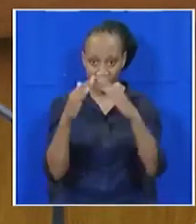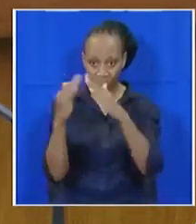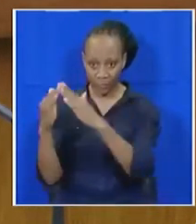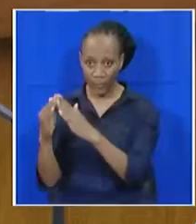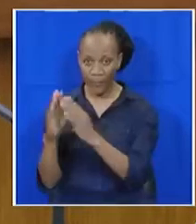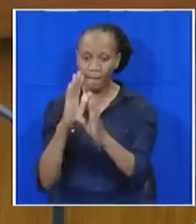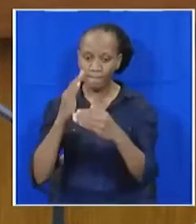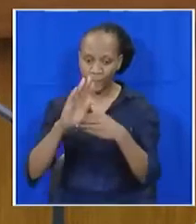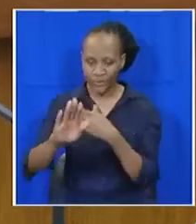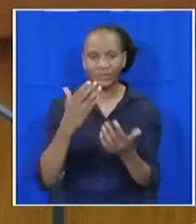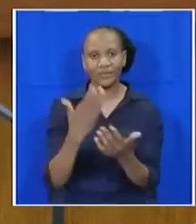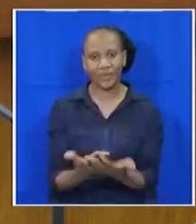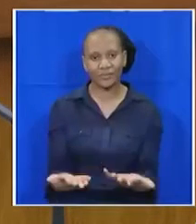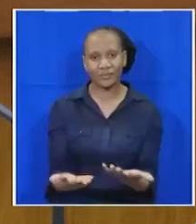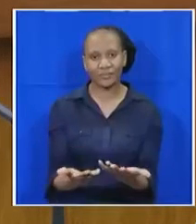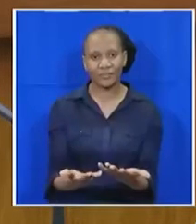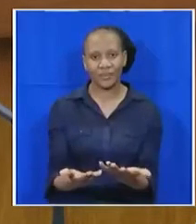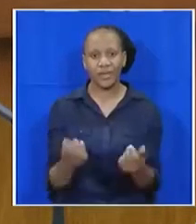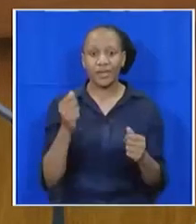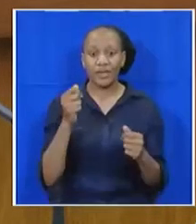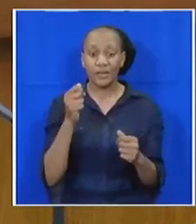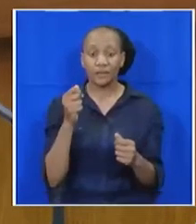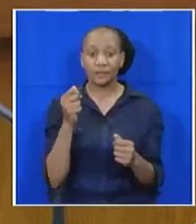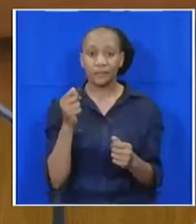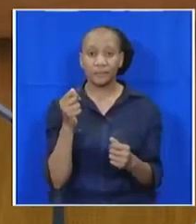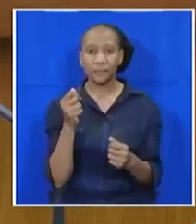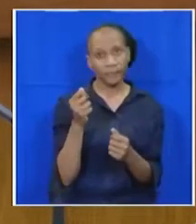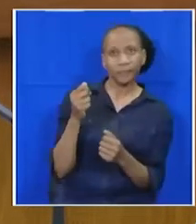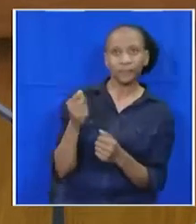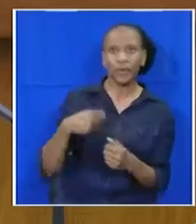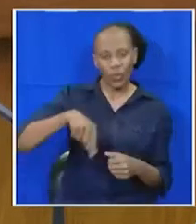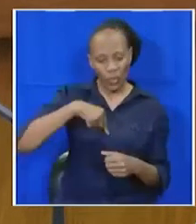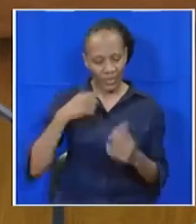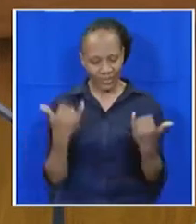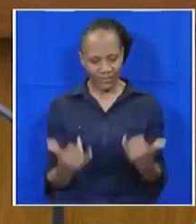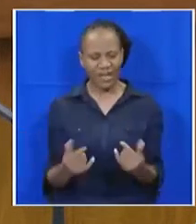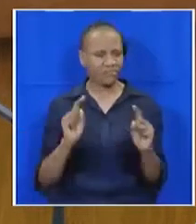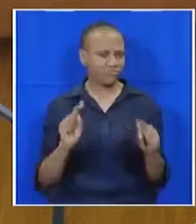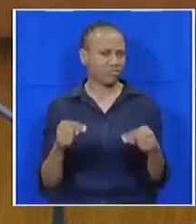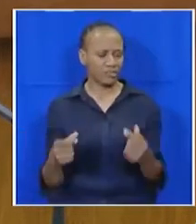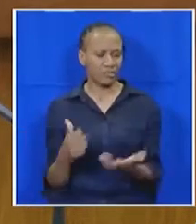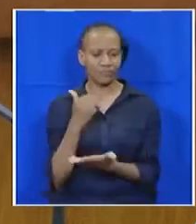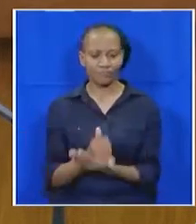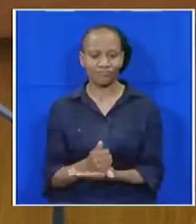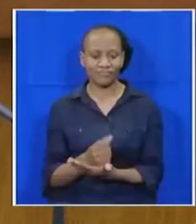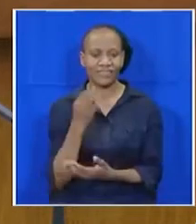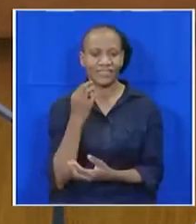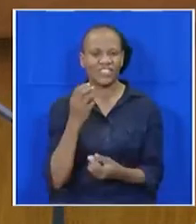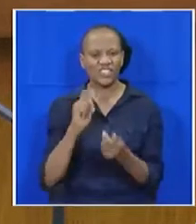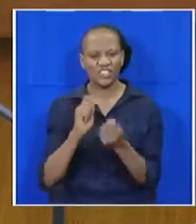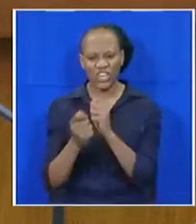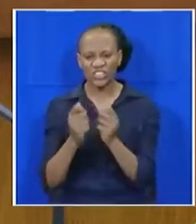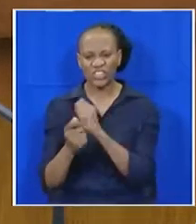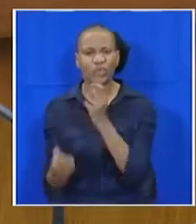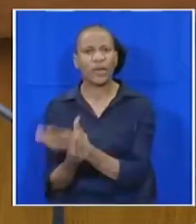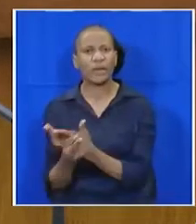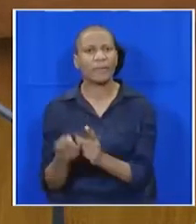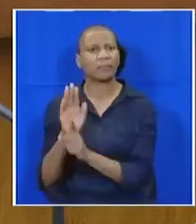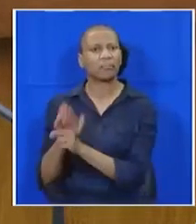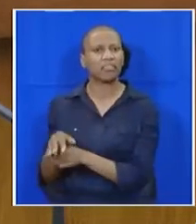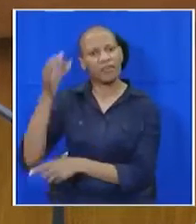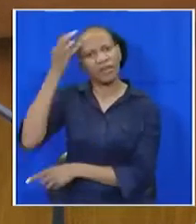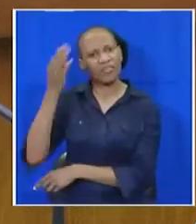against the constitutional commitment to land reform. We cannot therefore seek to redress past injustice by